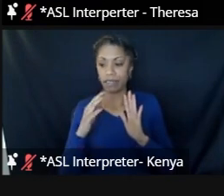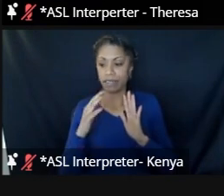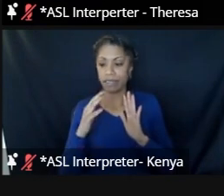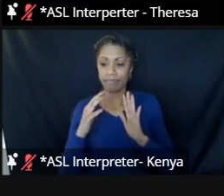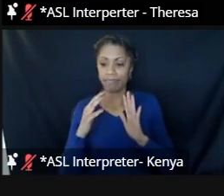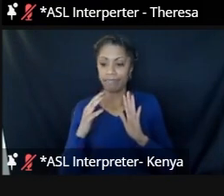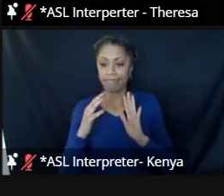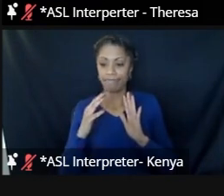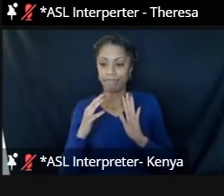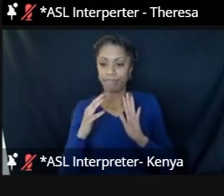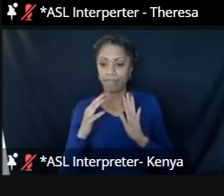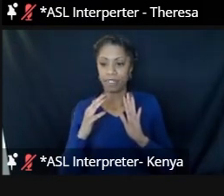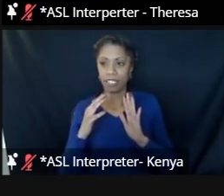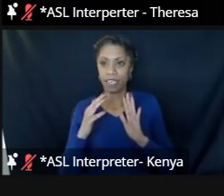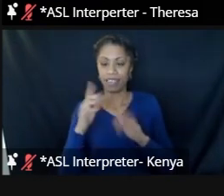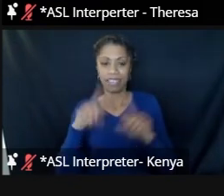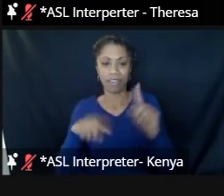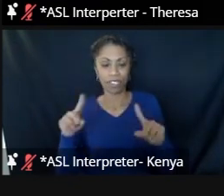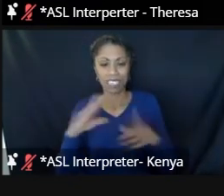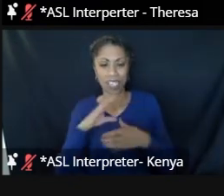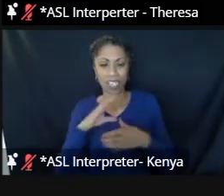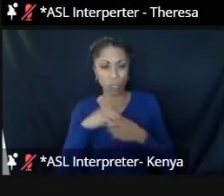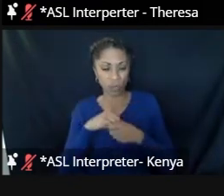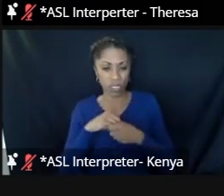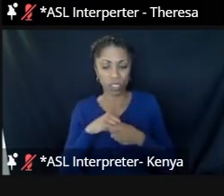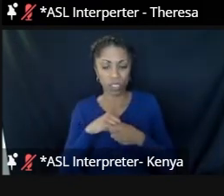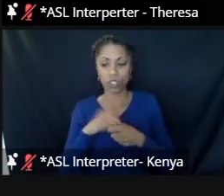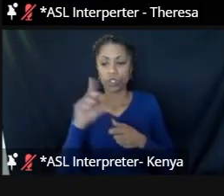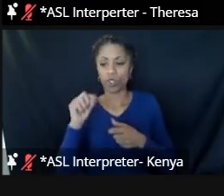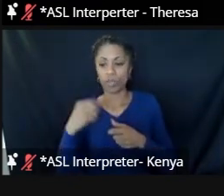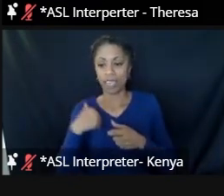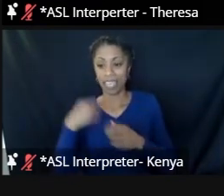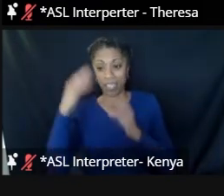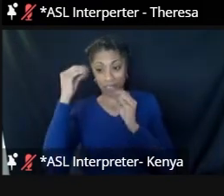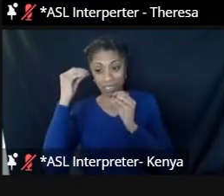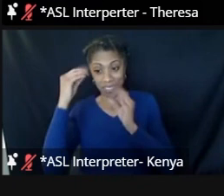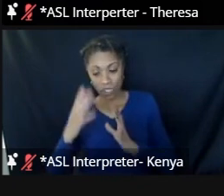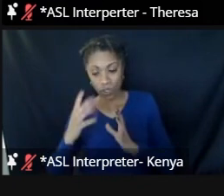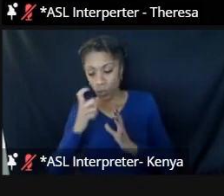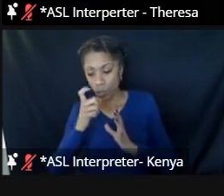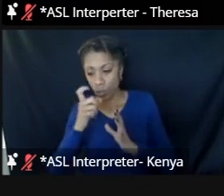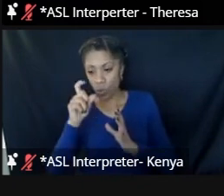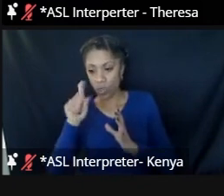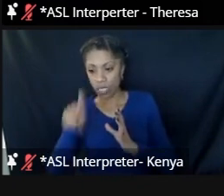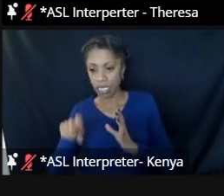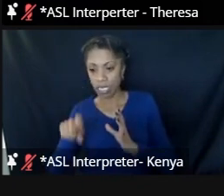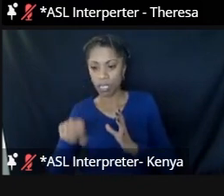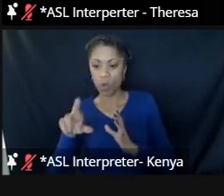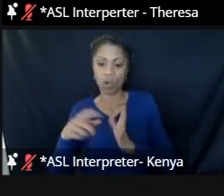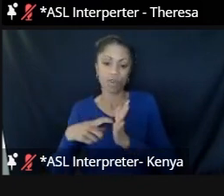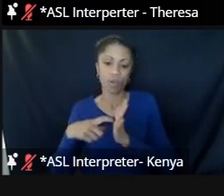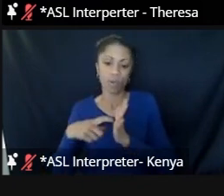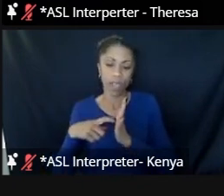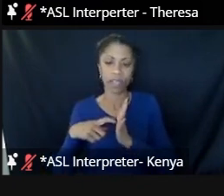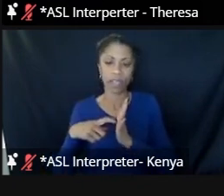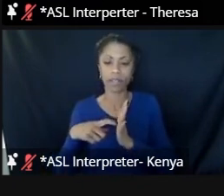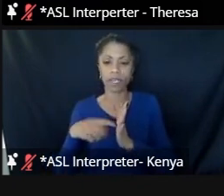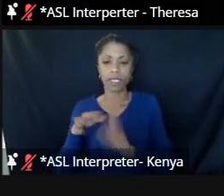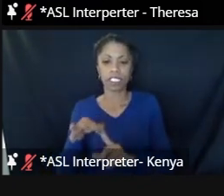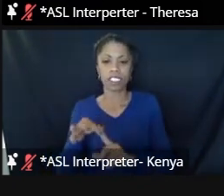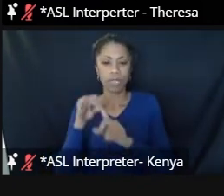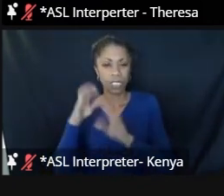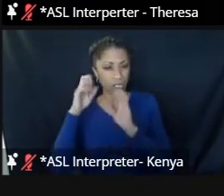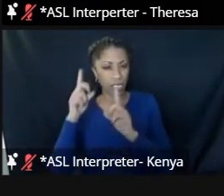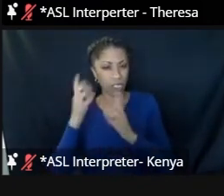and teachers who need or require special education services? Are they involved in the innovation process? That